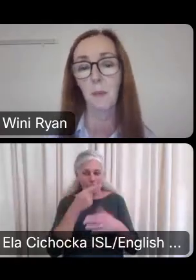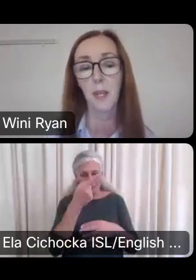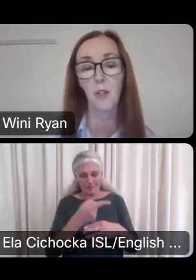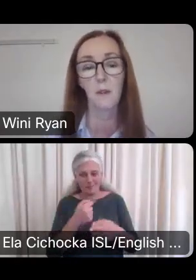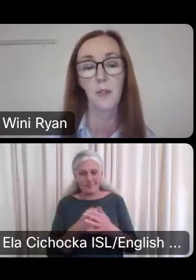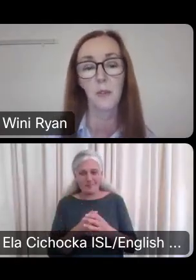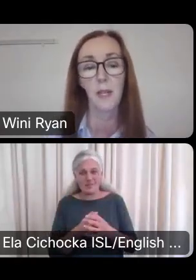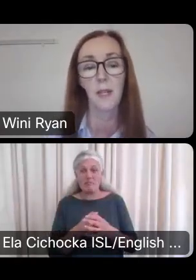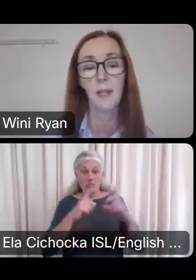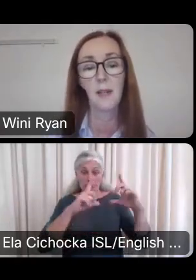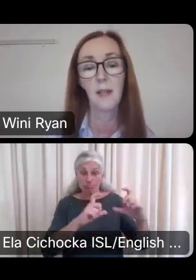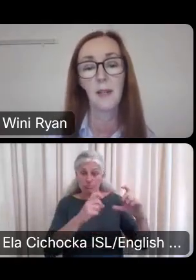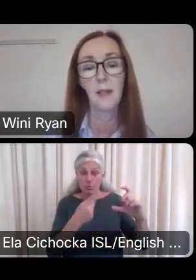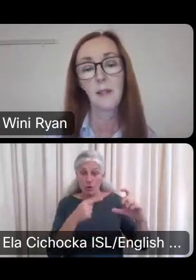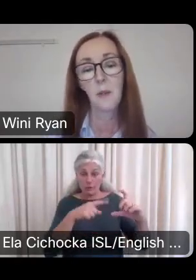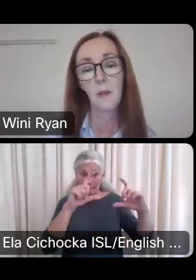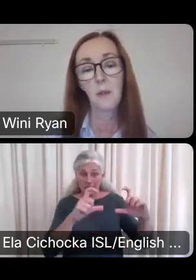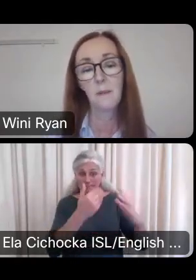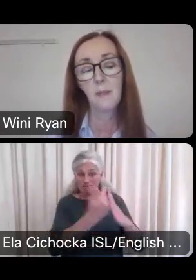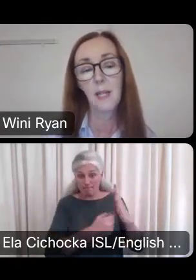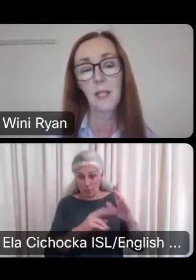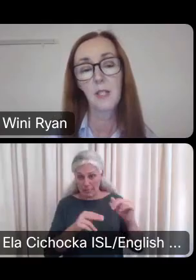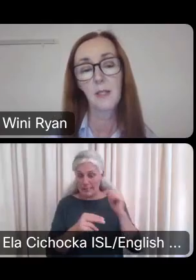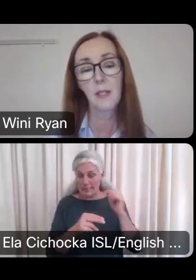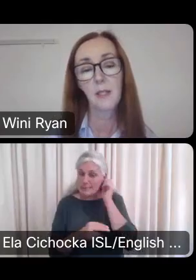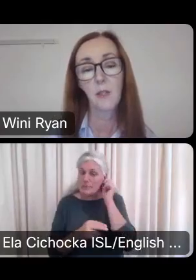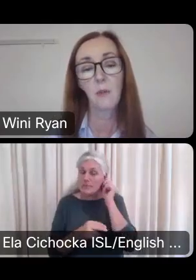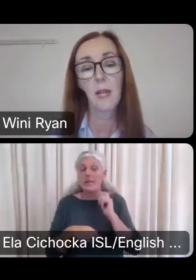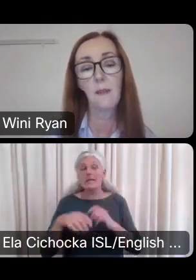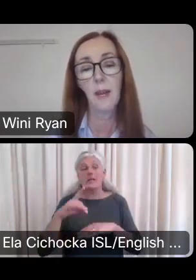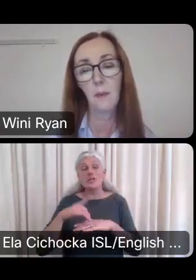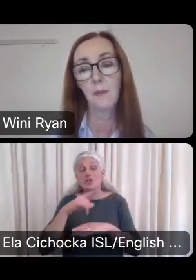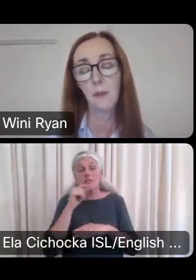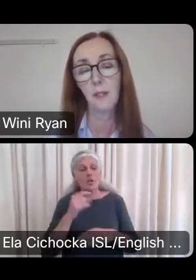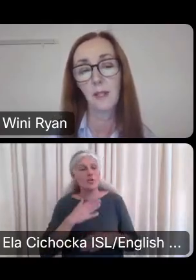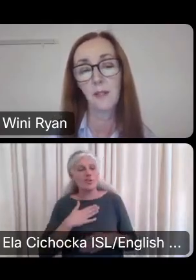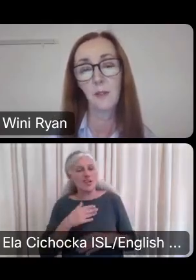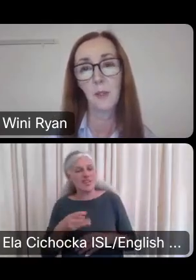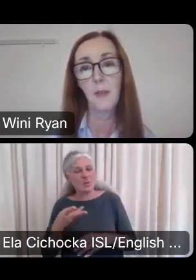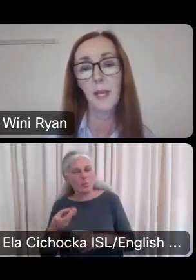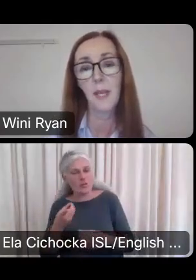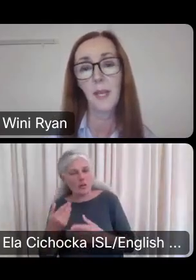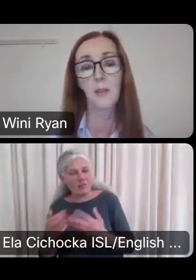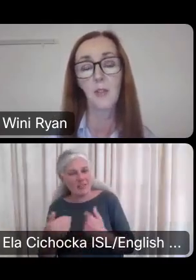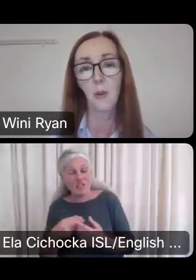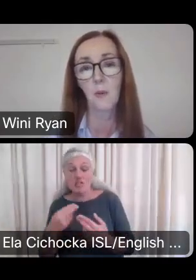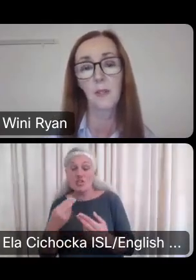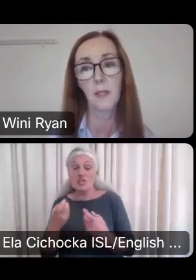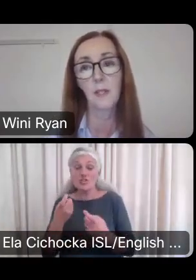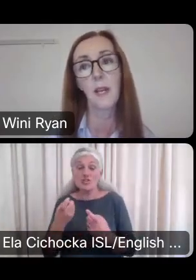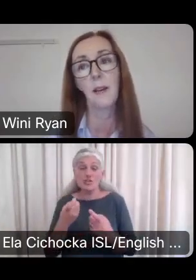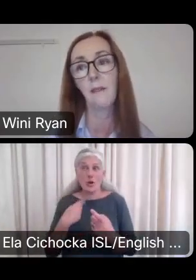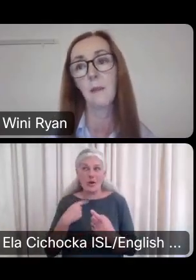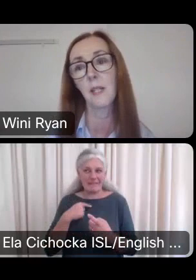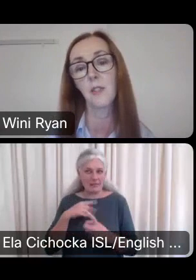want to take a picture of this screen. So the clinician says, you don't like that way of doing things. So something in John's tone has